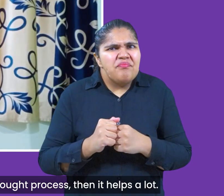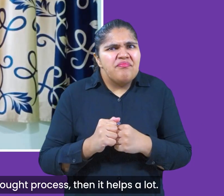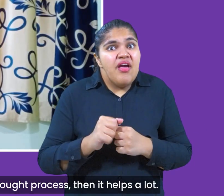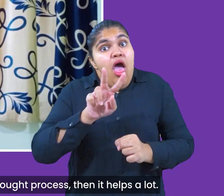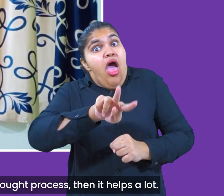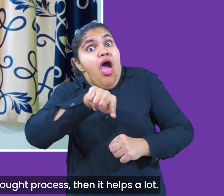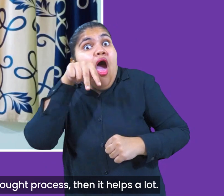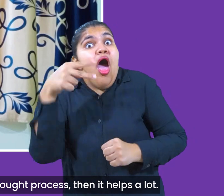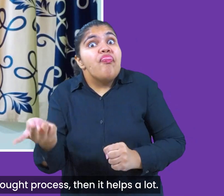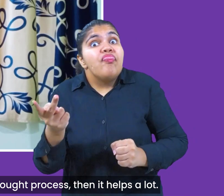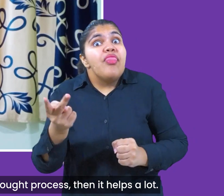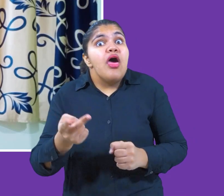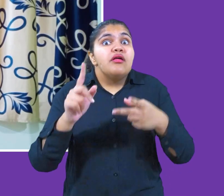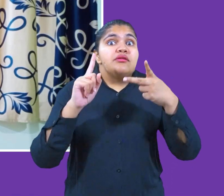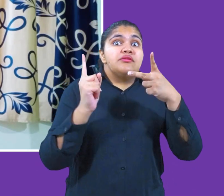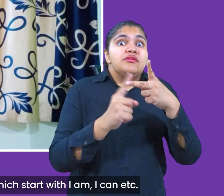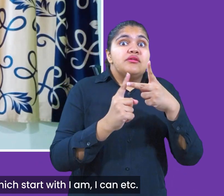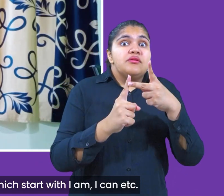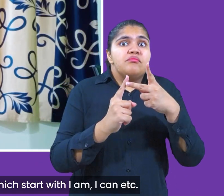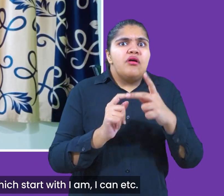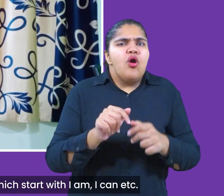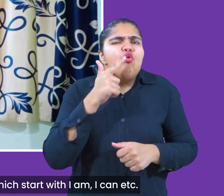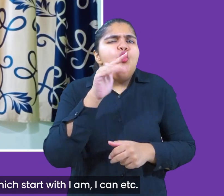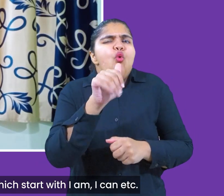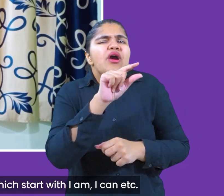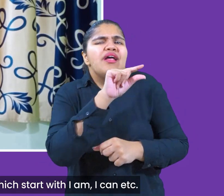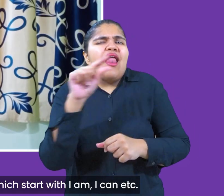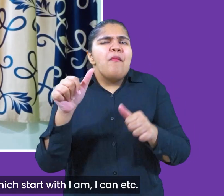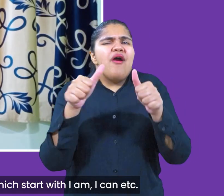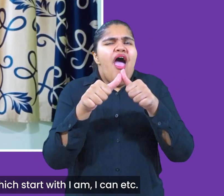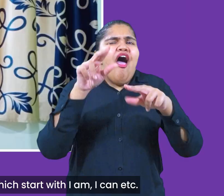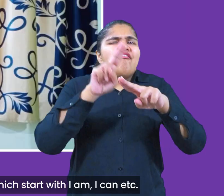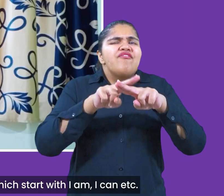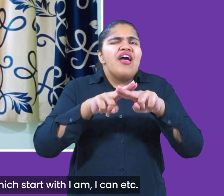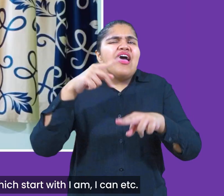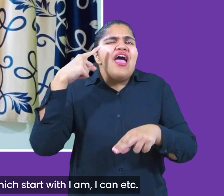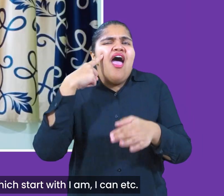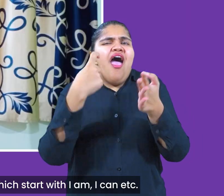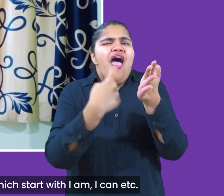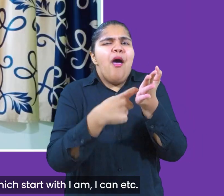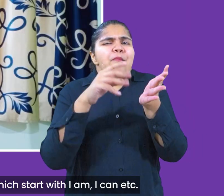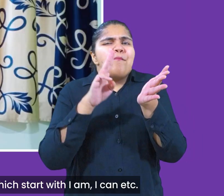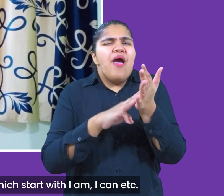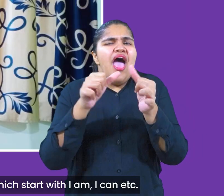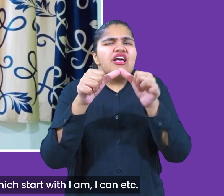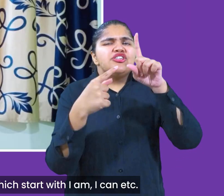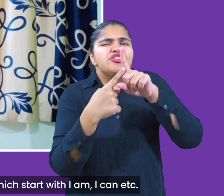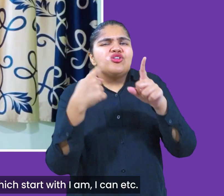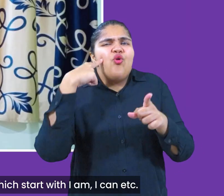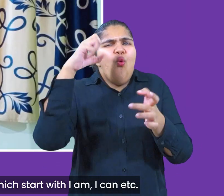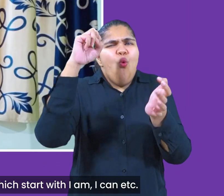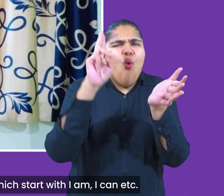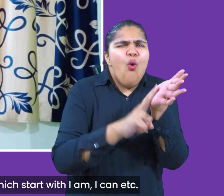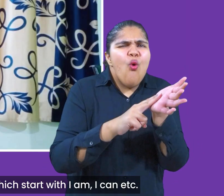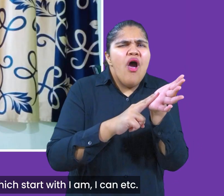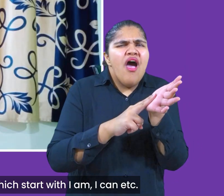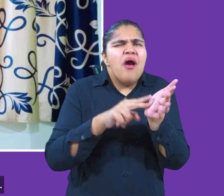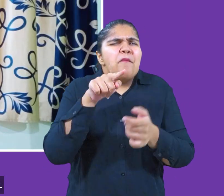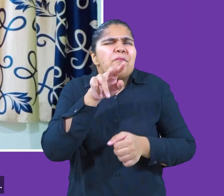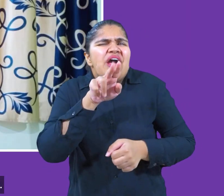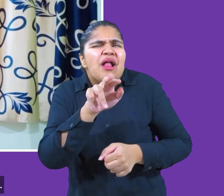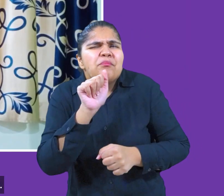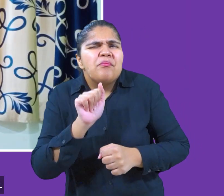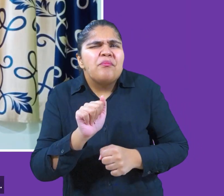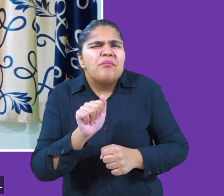that thought process, then it helps a lot. So in such cases, if you see affirmations which start with I am, I can, etc.,